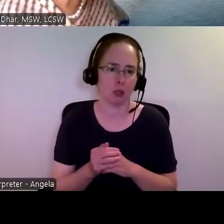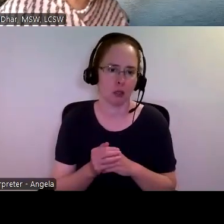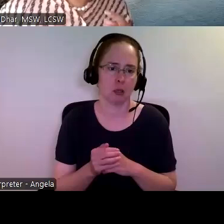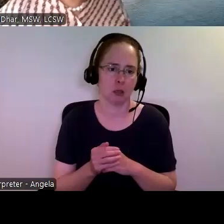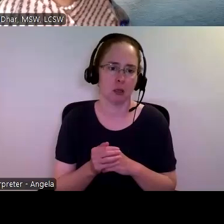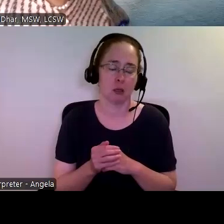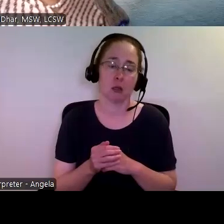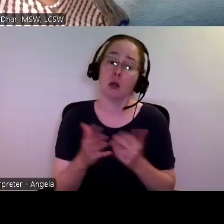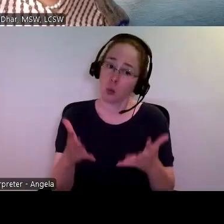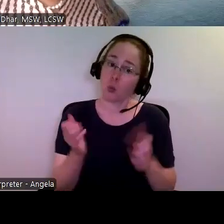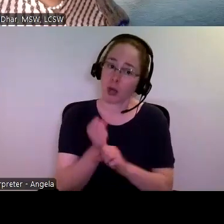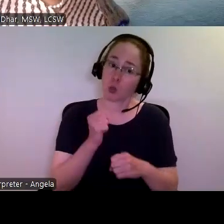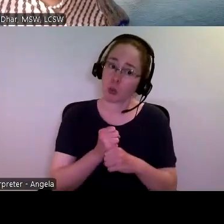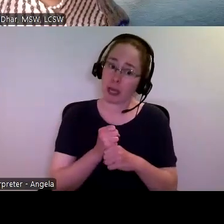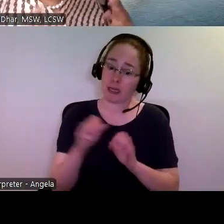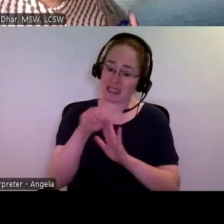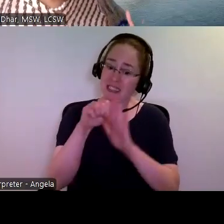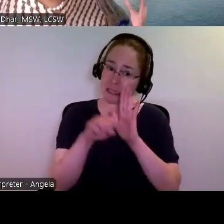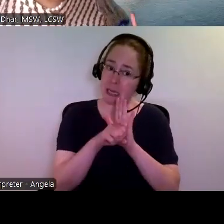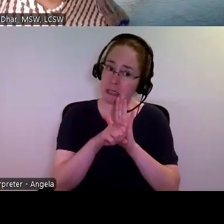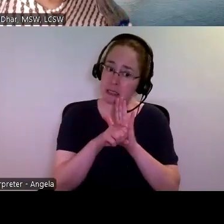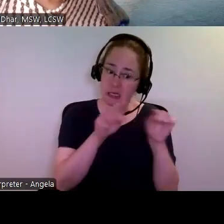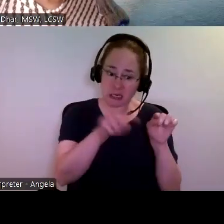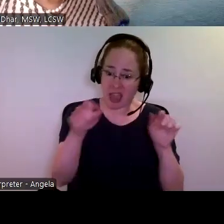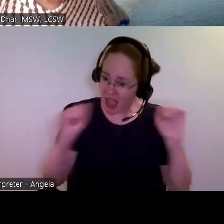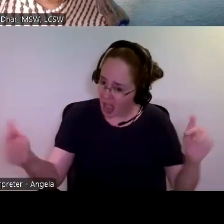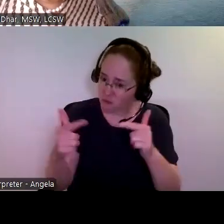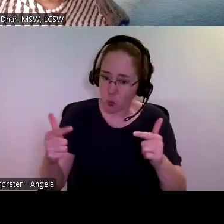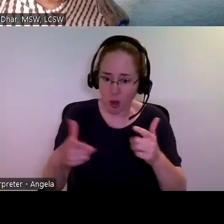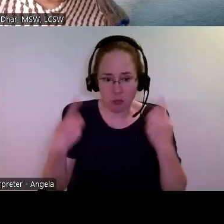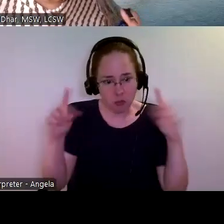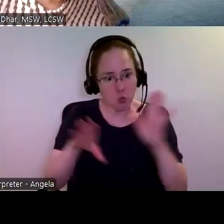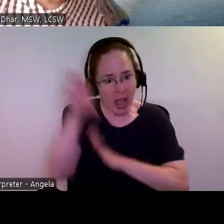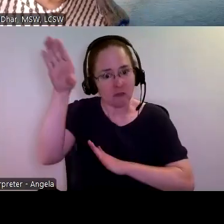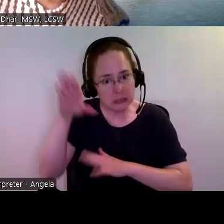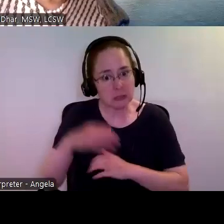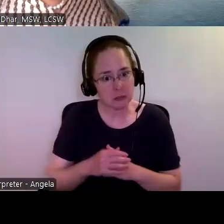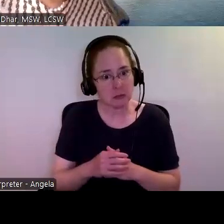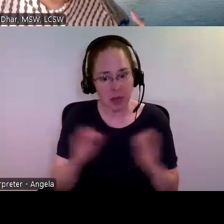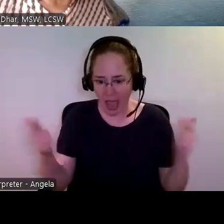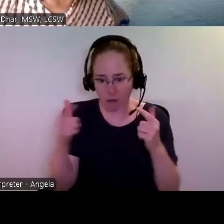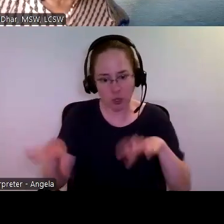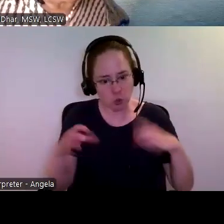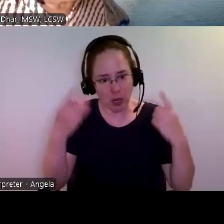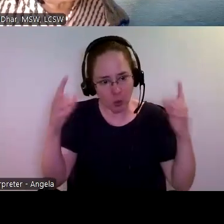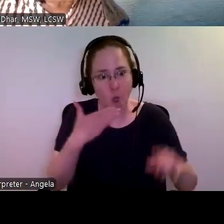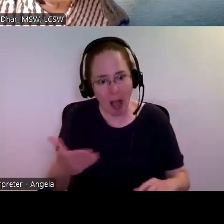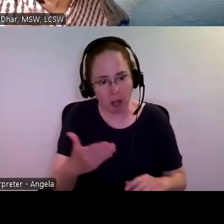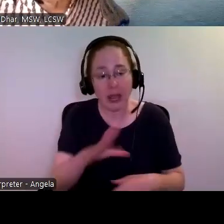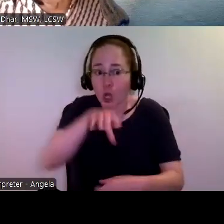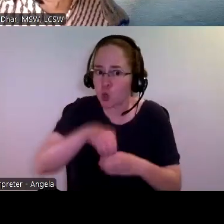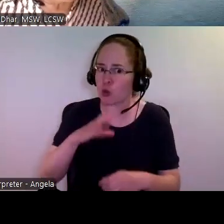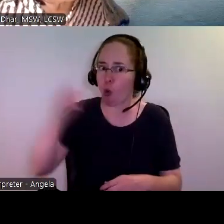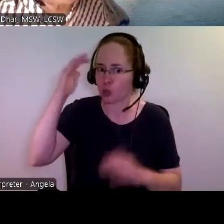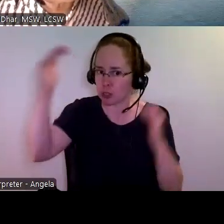That we want to create a state where everyone thrives and is doing well, including older adults. So I